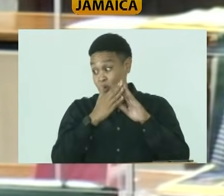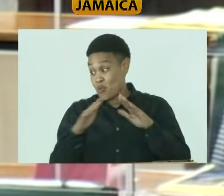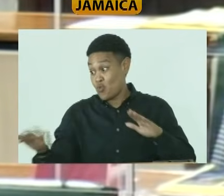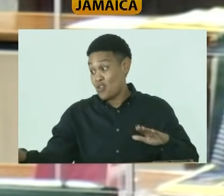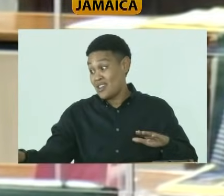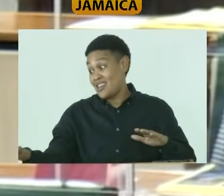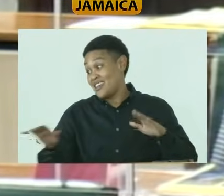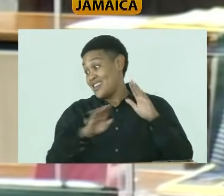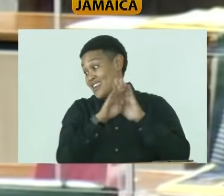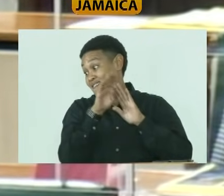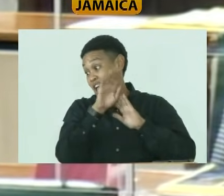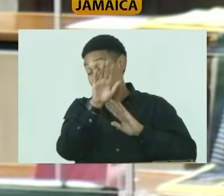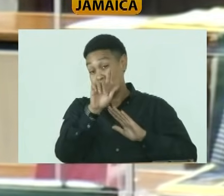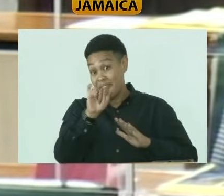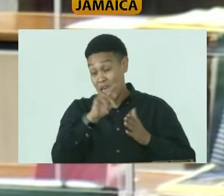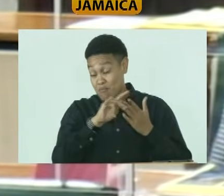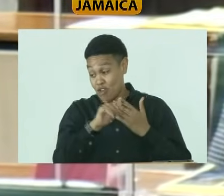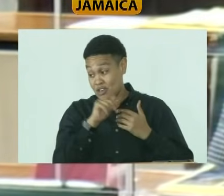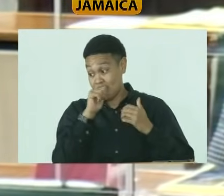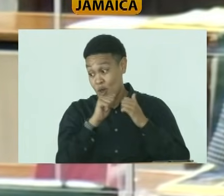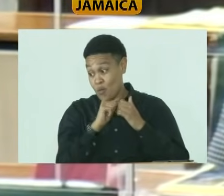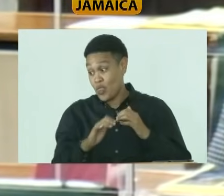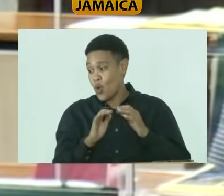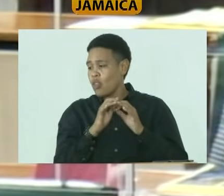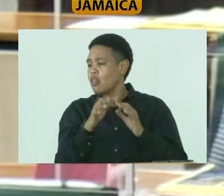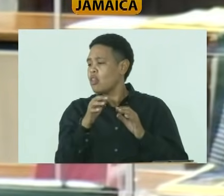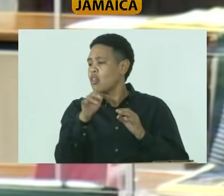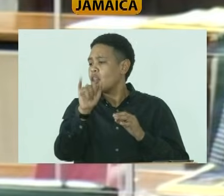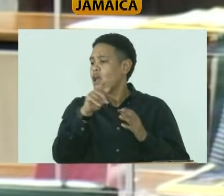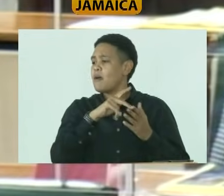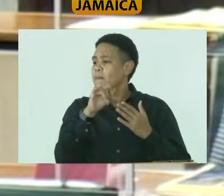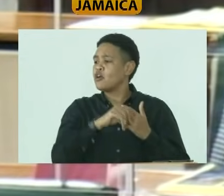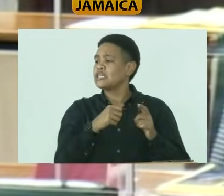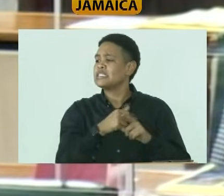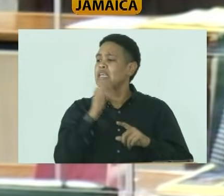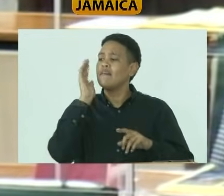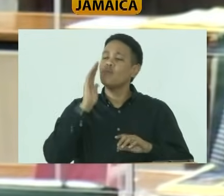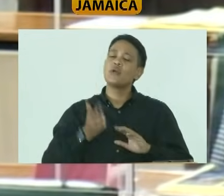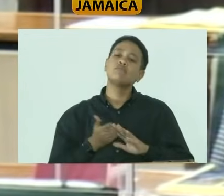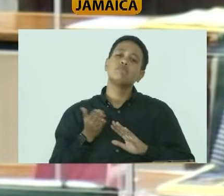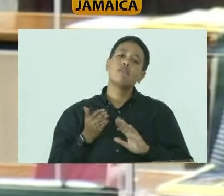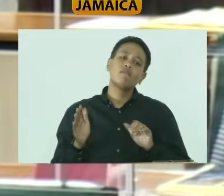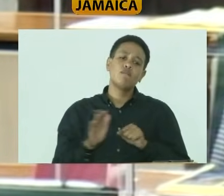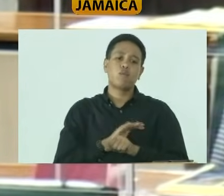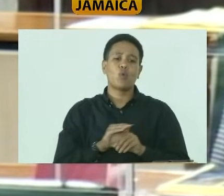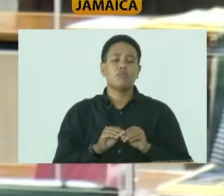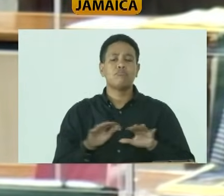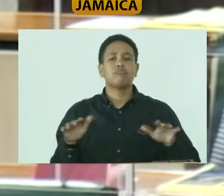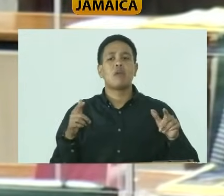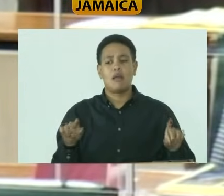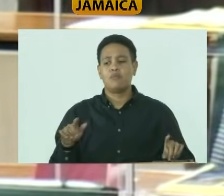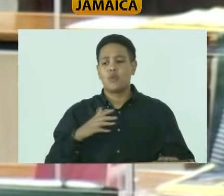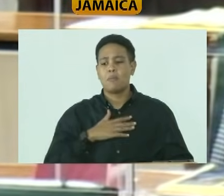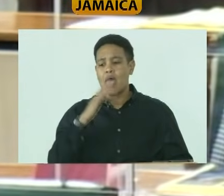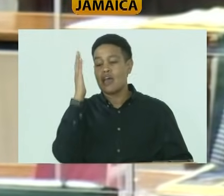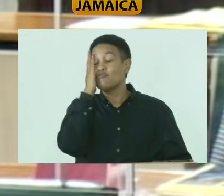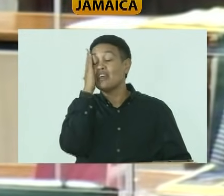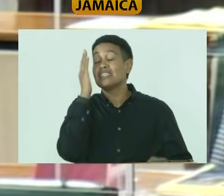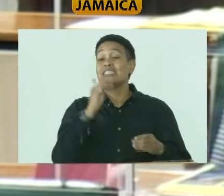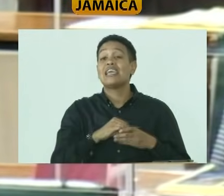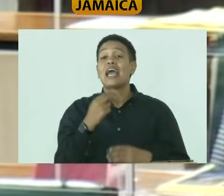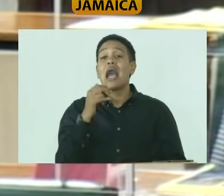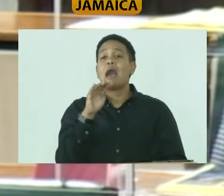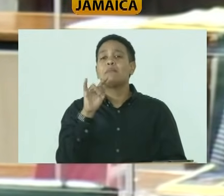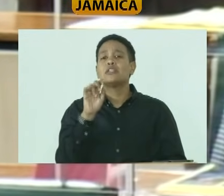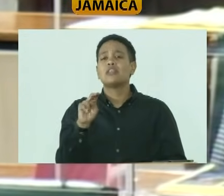that project, notwithstanding the delay, that project will go ahead full speed. So to my residents in Hamilton